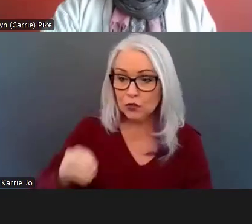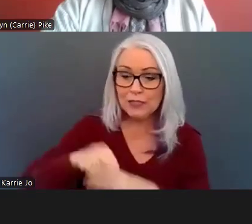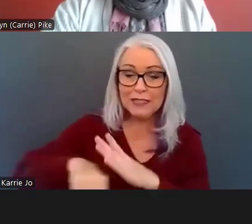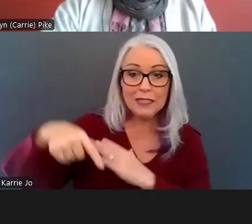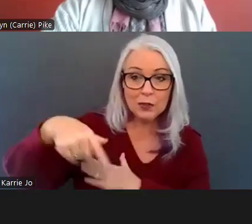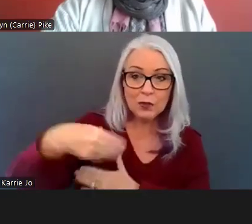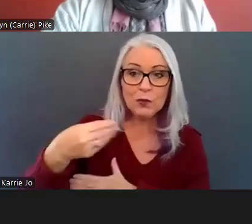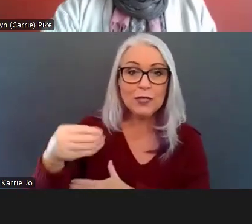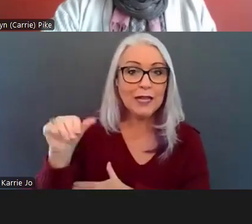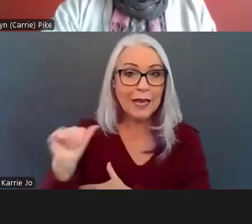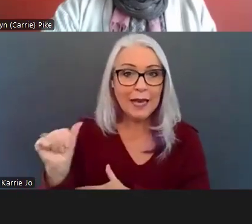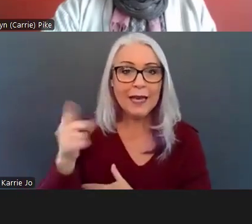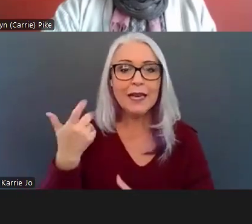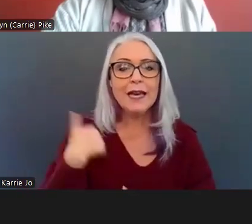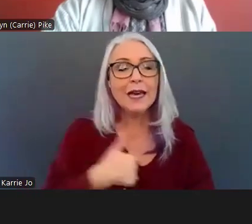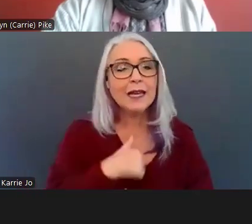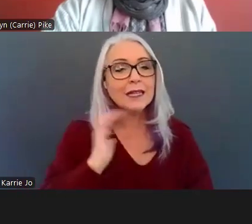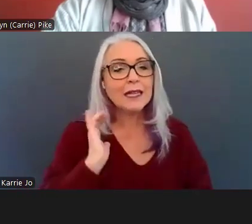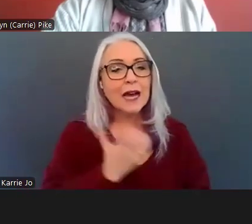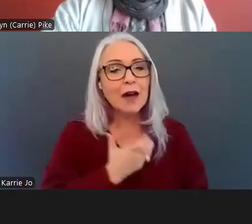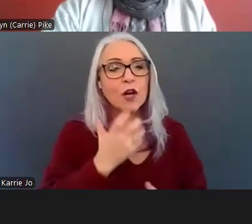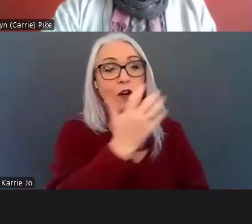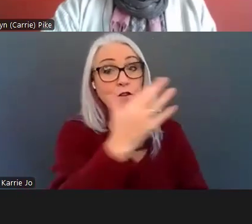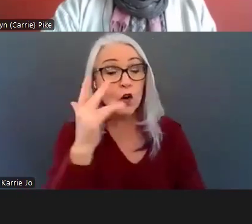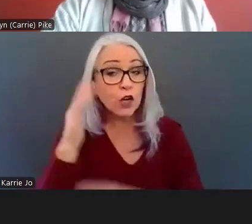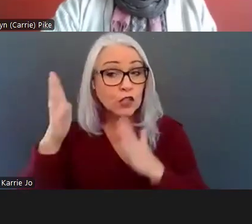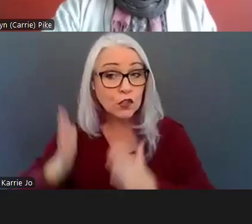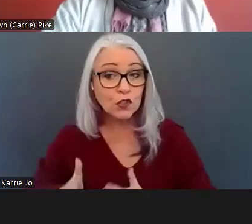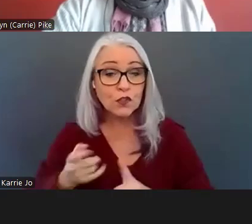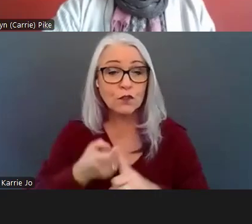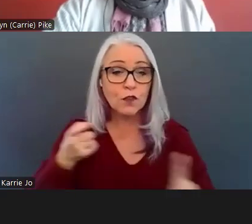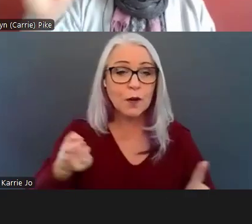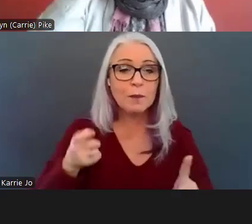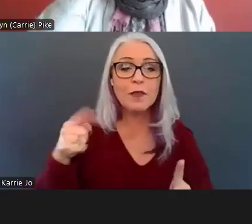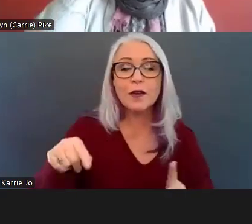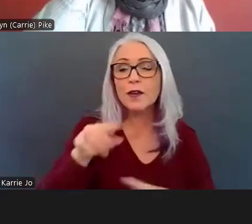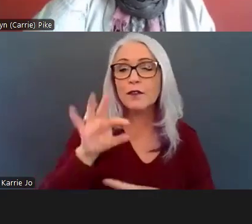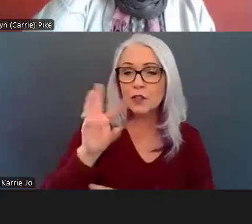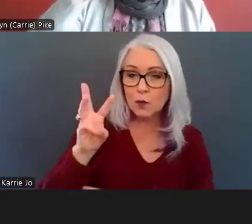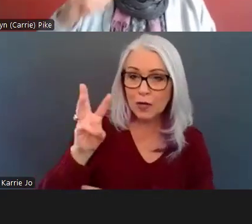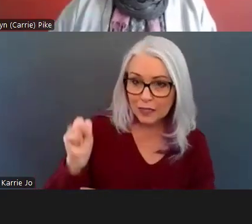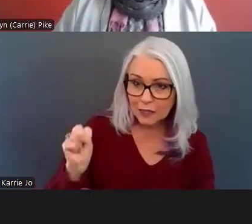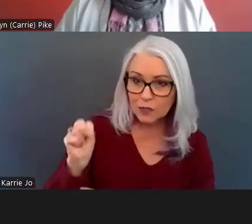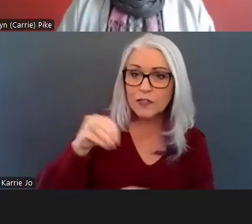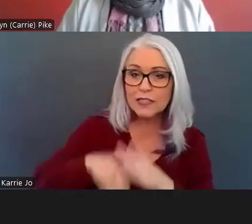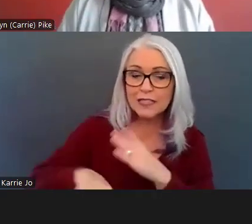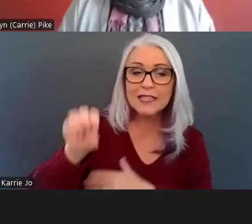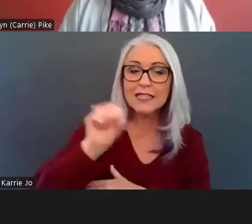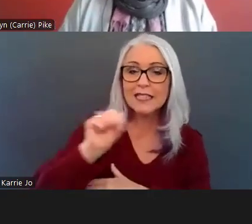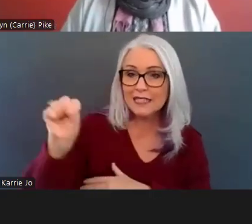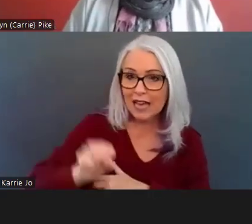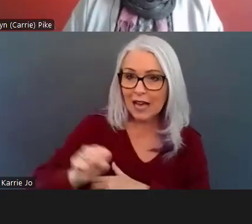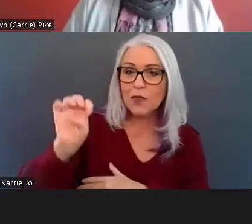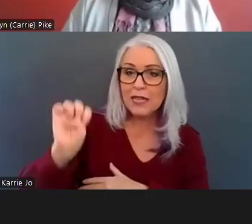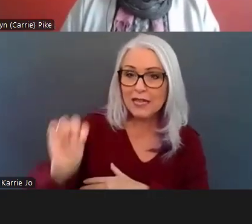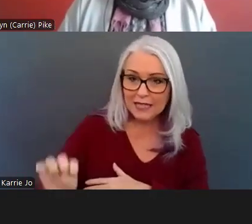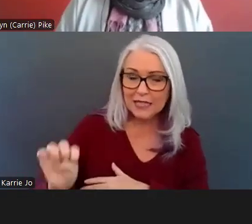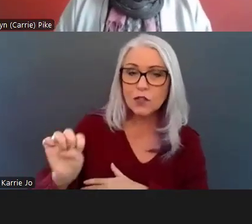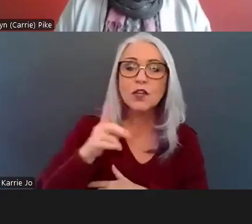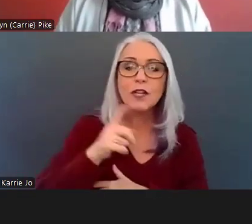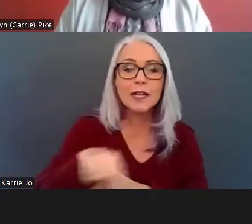our assistant regional forester from the U.S. Fish and Wildlife Service in the southeastern region, that's Haven Barnhill, is